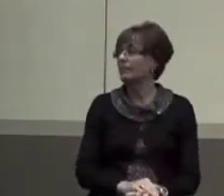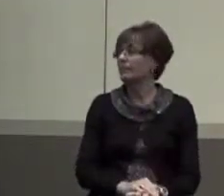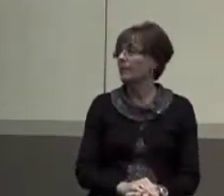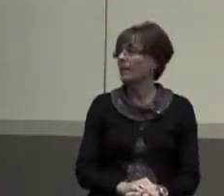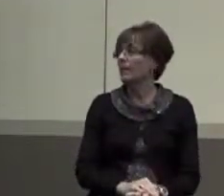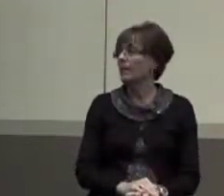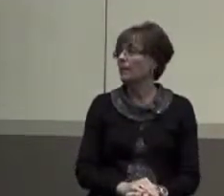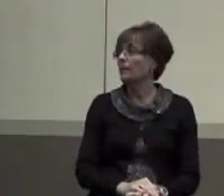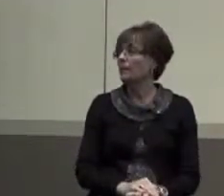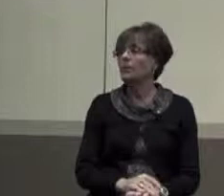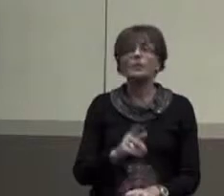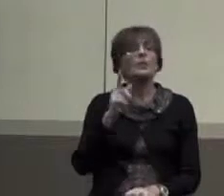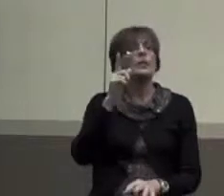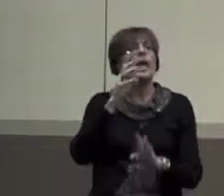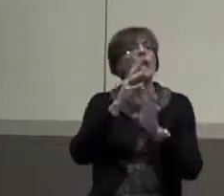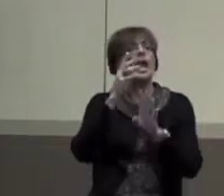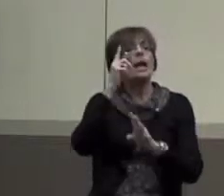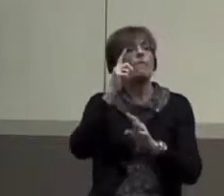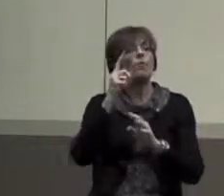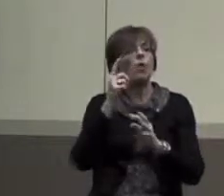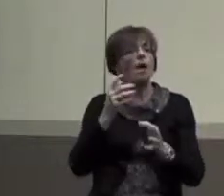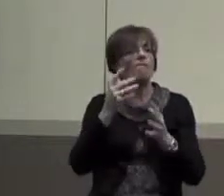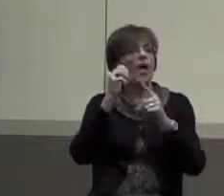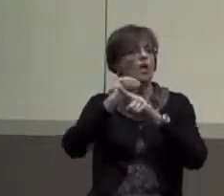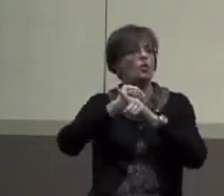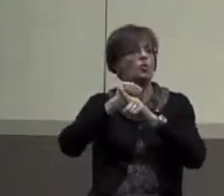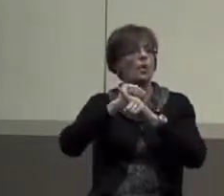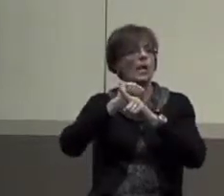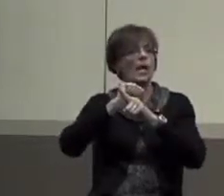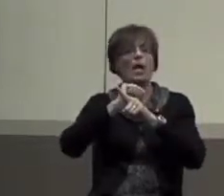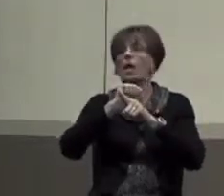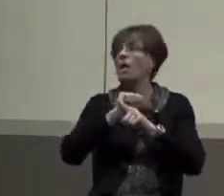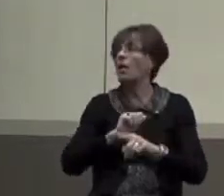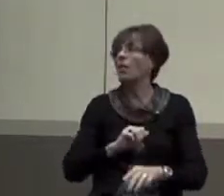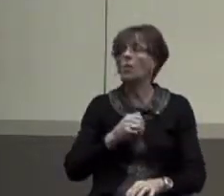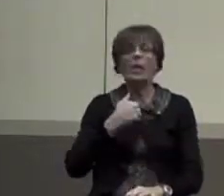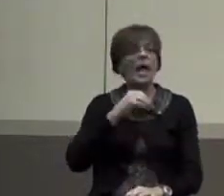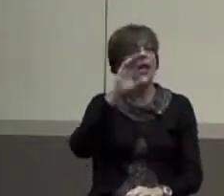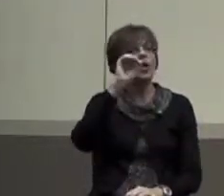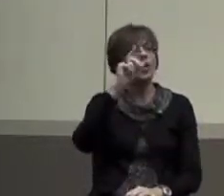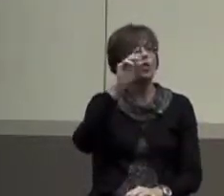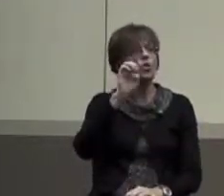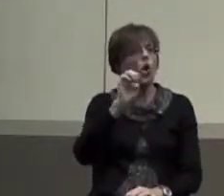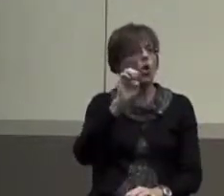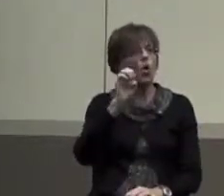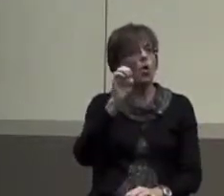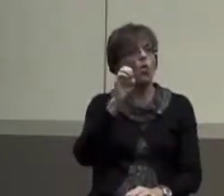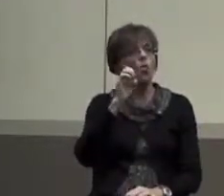Lining up for the fire drill is usually one. We had code red and code blue too, so we had those.